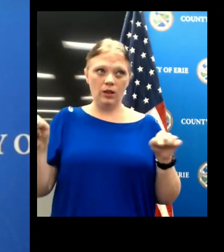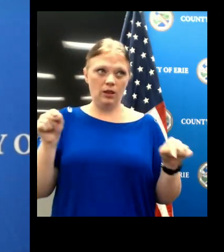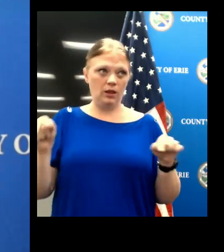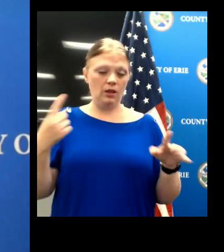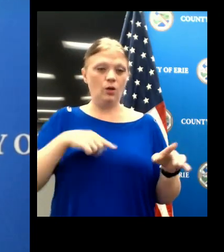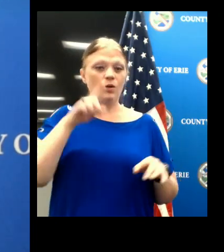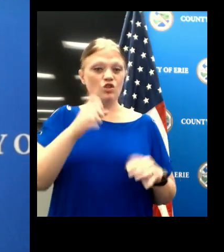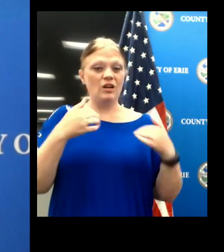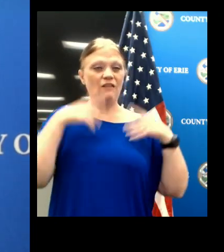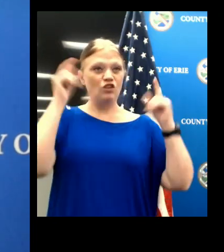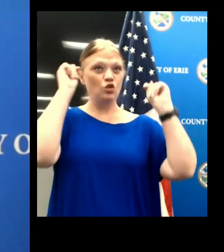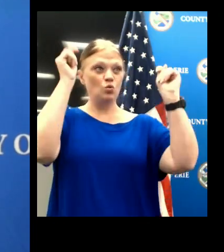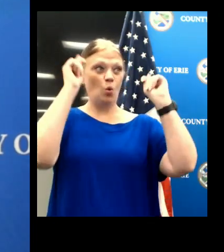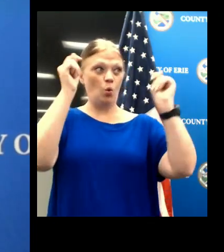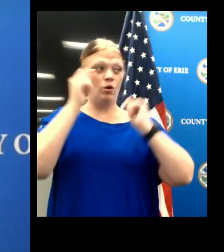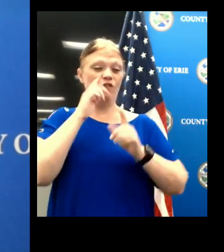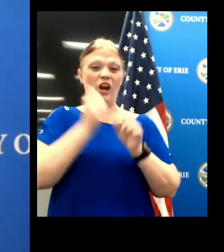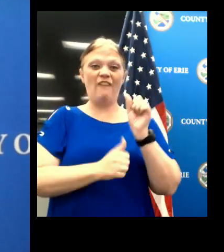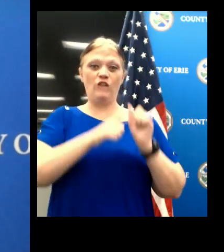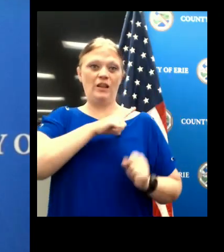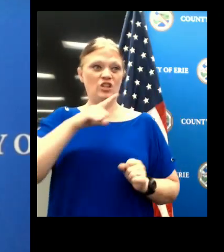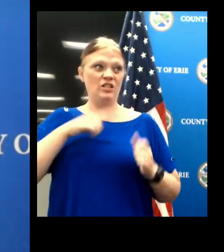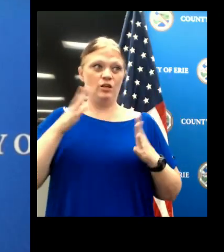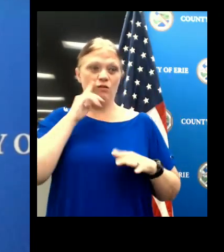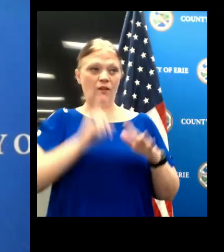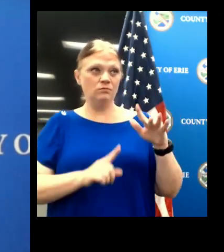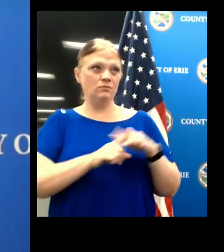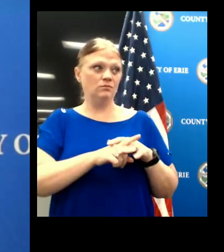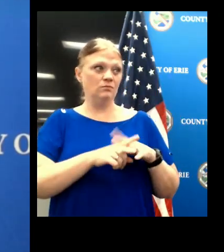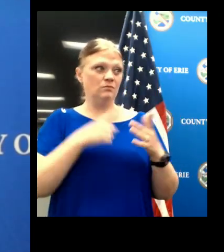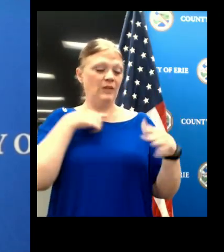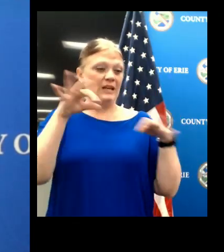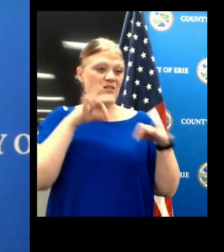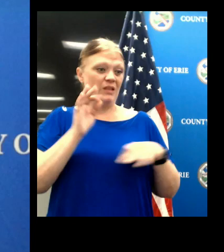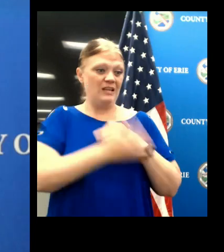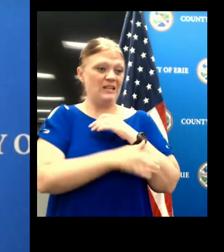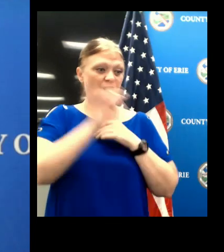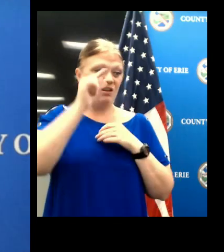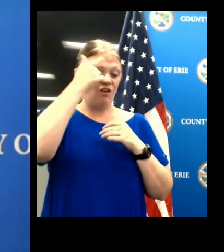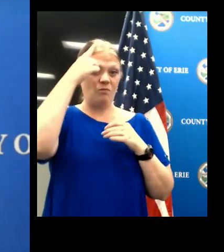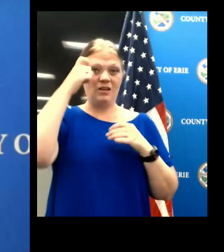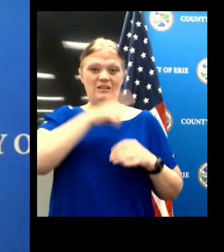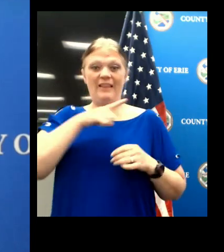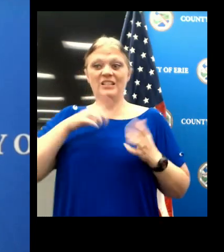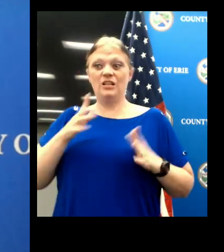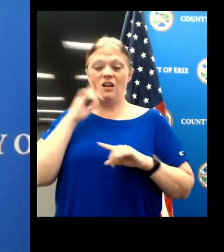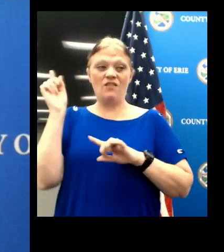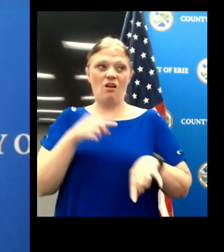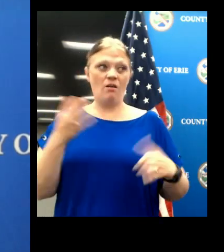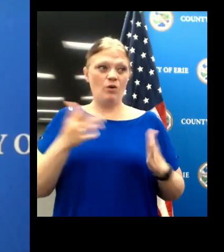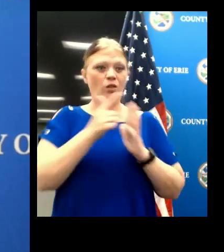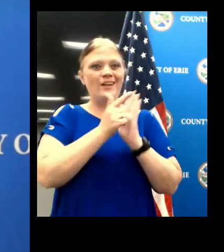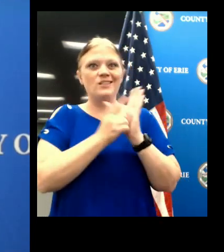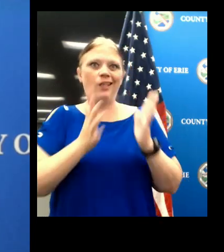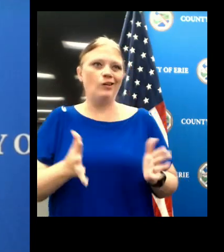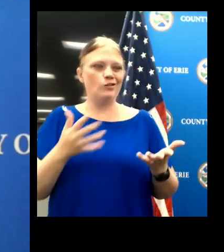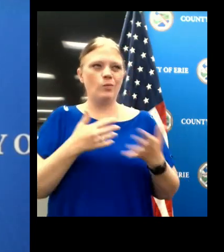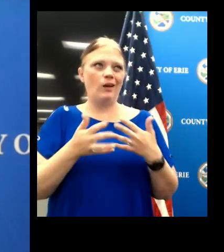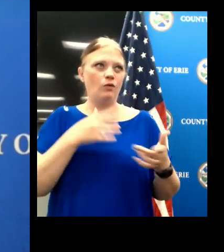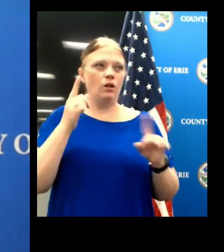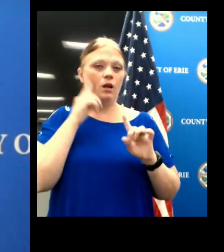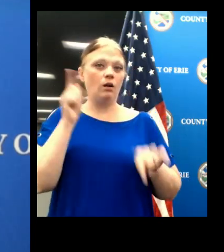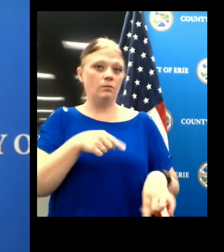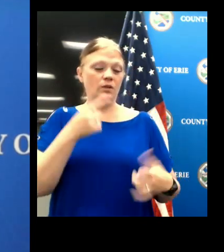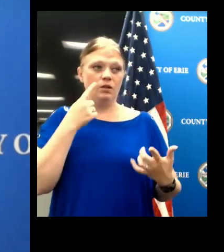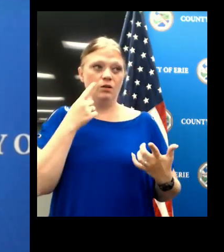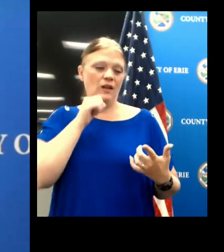should have a tutorial for every legislator that comes in that explains what county government does, because I know legislators who've been here for a long time and they still don't understand what county